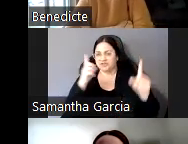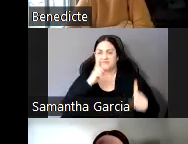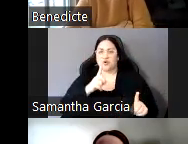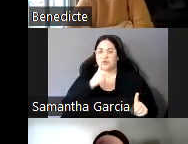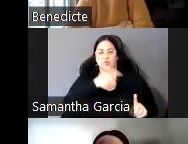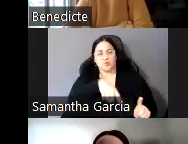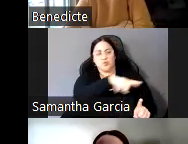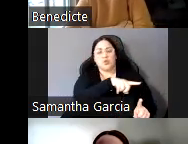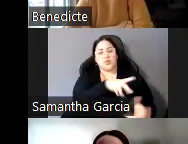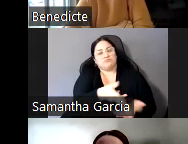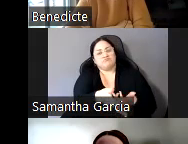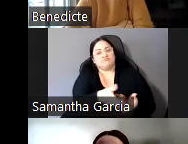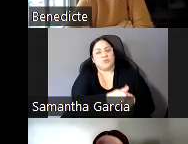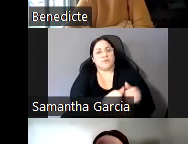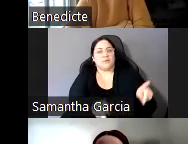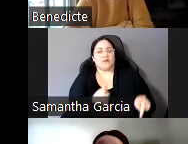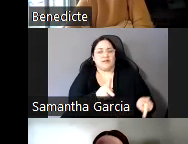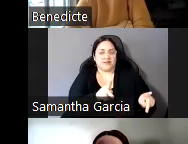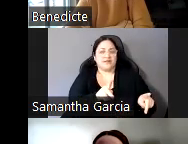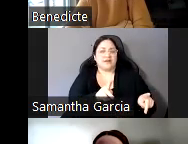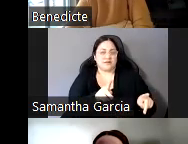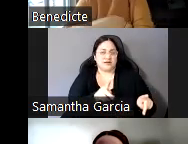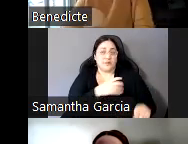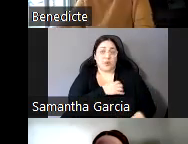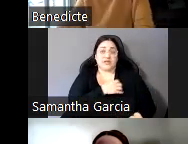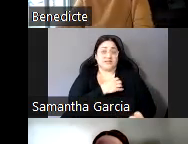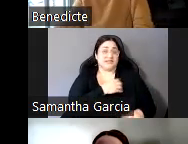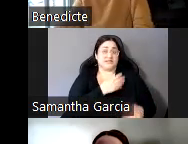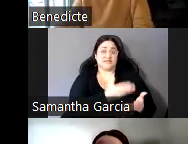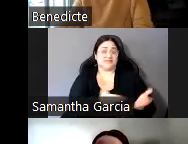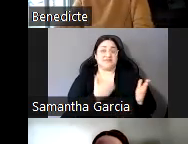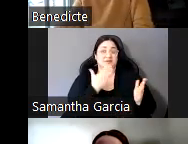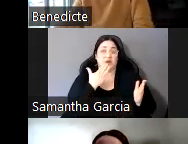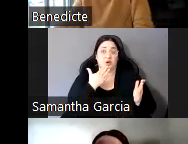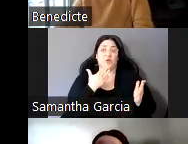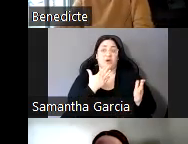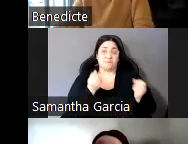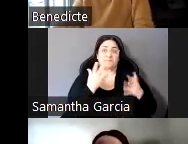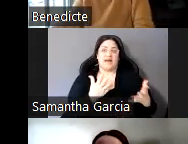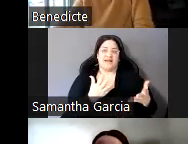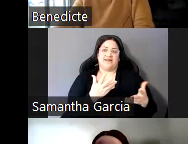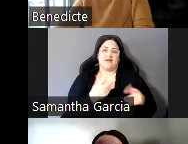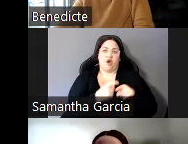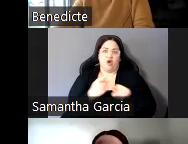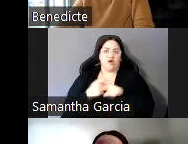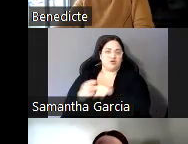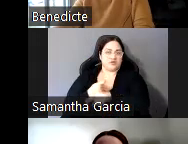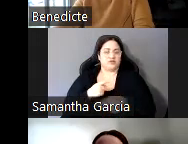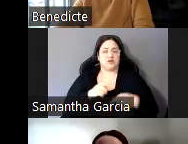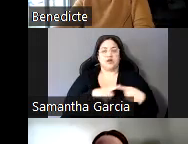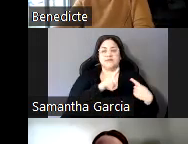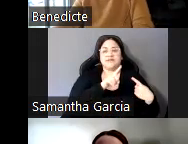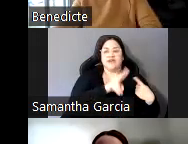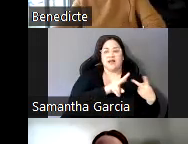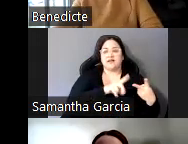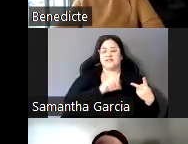sense. You know, they may have 20 calls for service that day and fraud may be one of them, domestic, sexual assault, robbery, what have you.